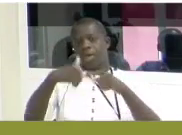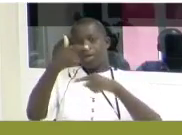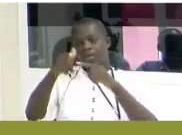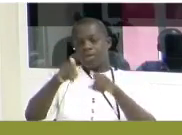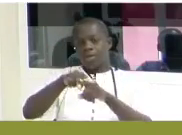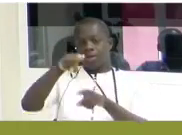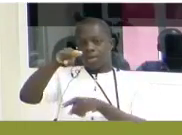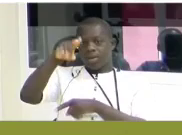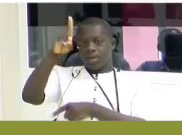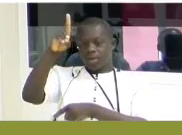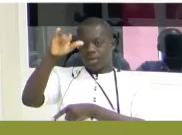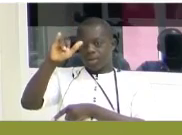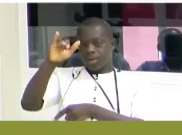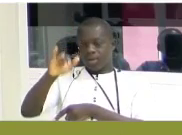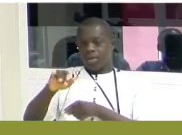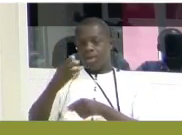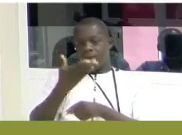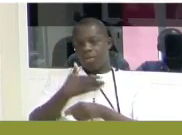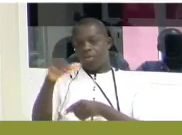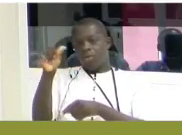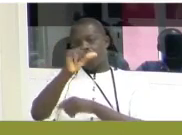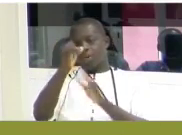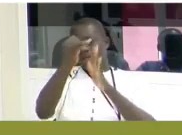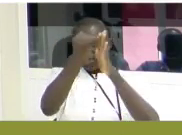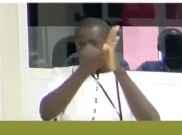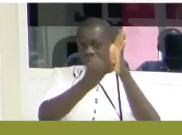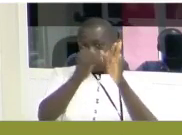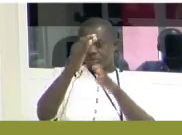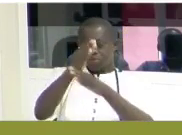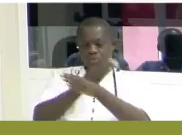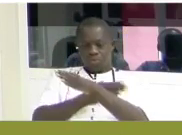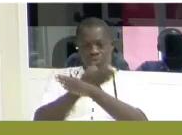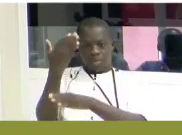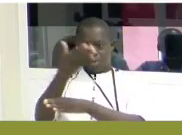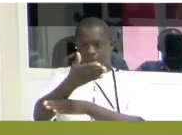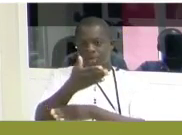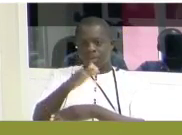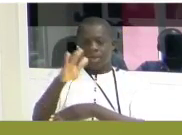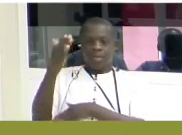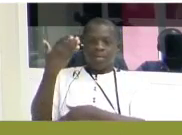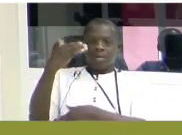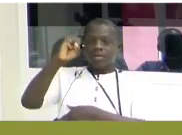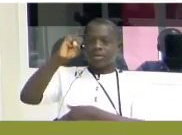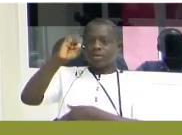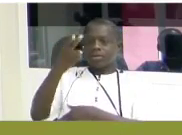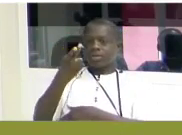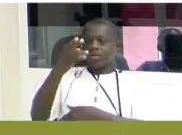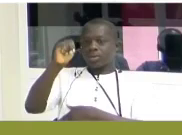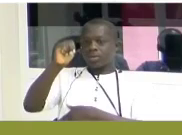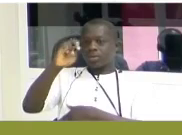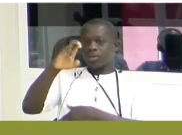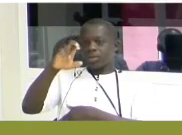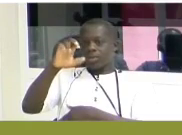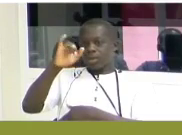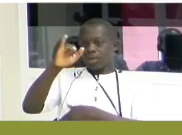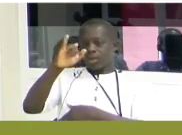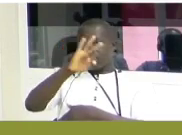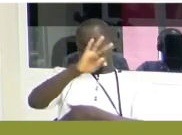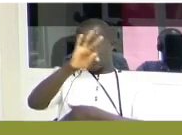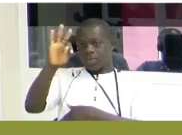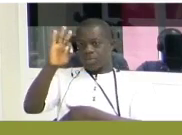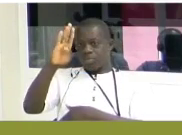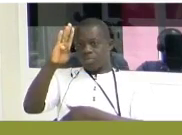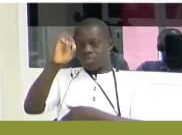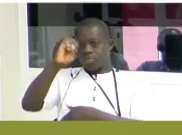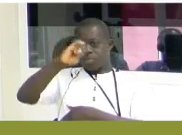prior to this. Then Sirif Bojang was the managing director of Observer newspaper, and Sirif and Ndai